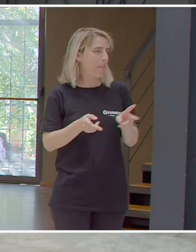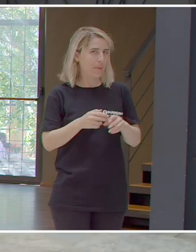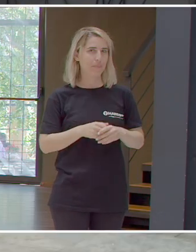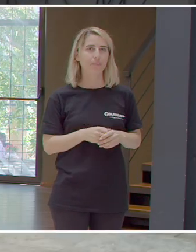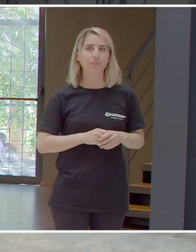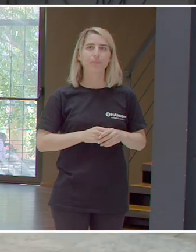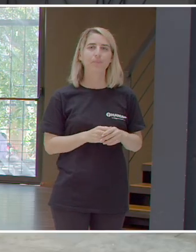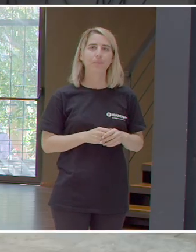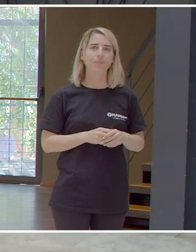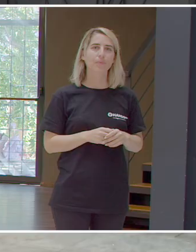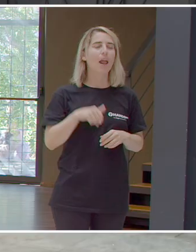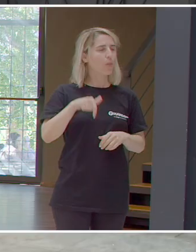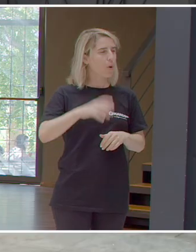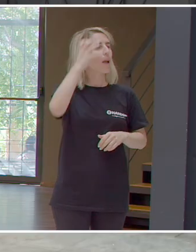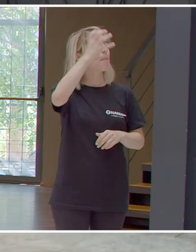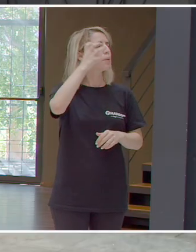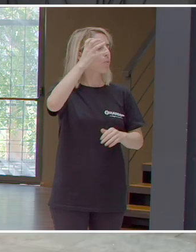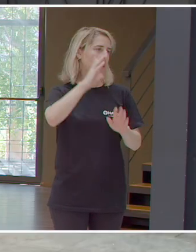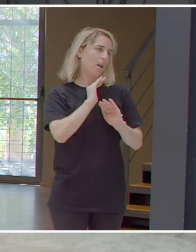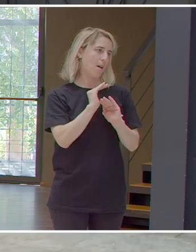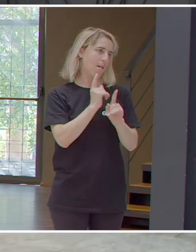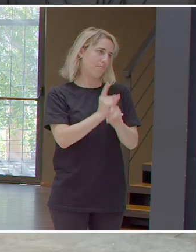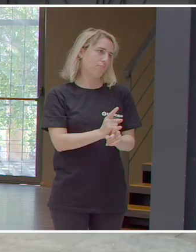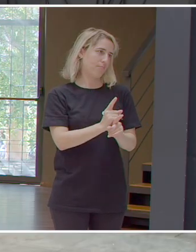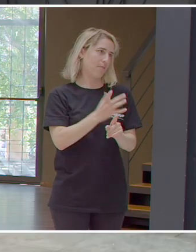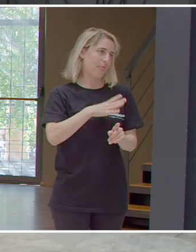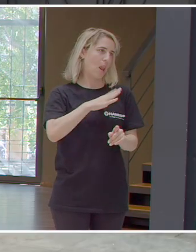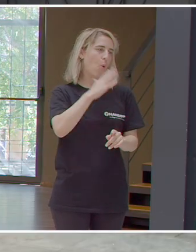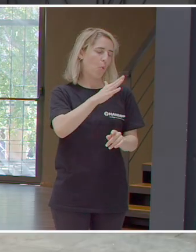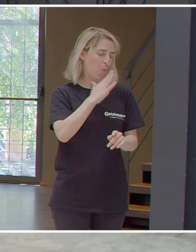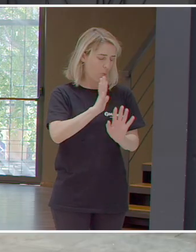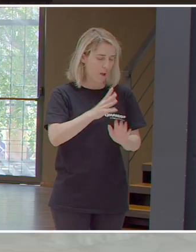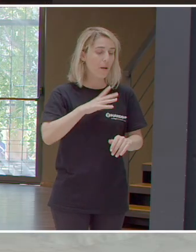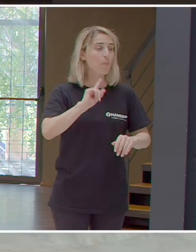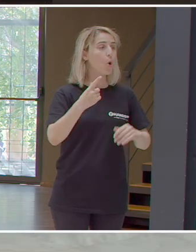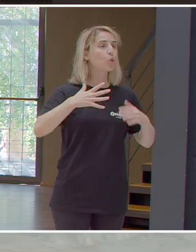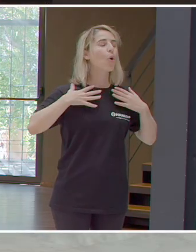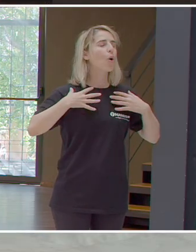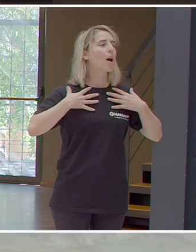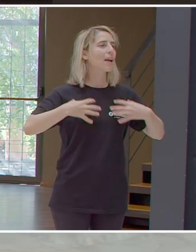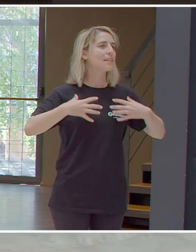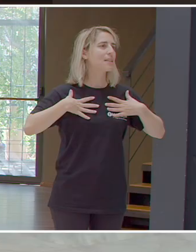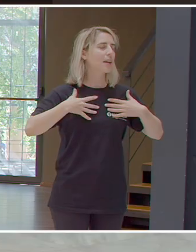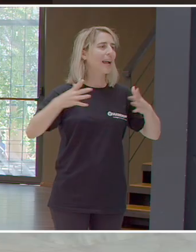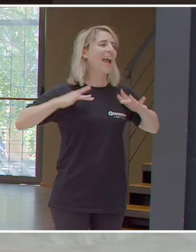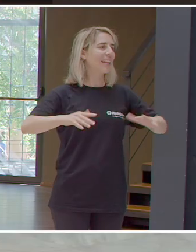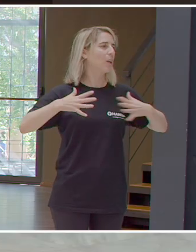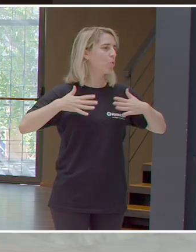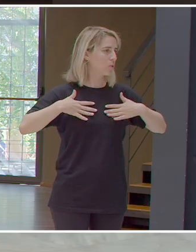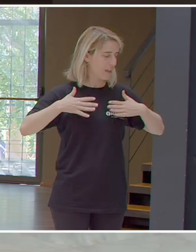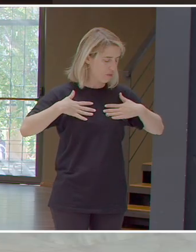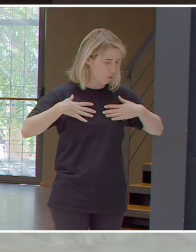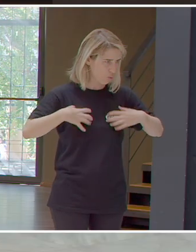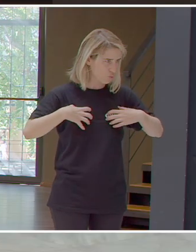keep it scientific. And the last one is breast cancer. This was also when I did my breast